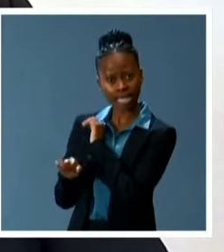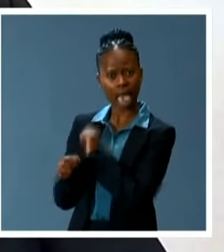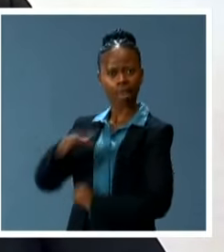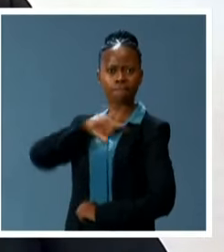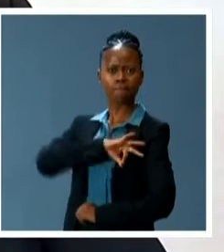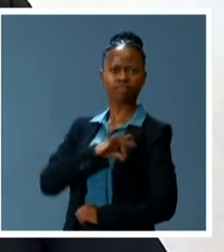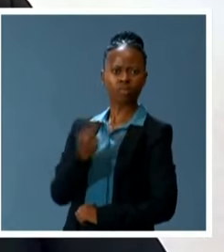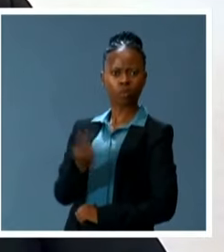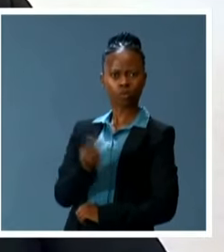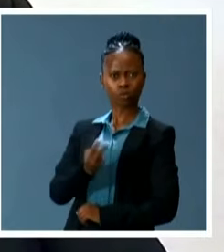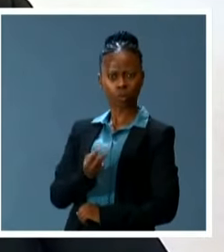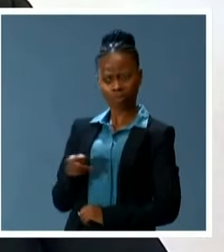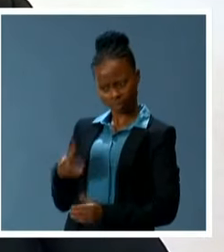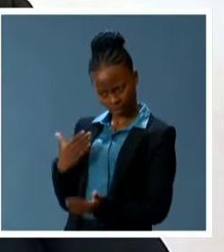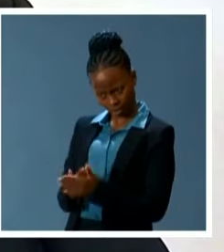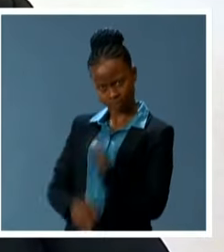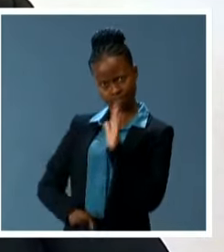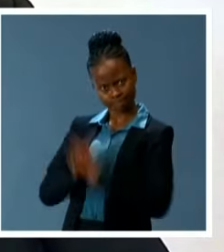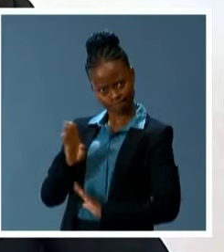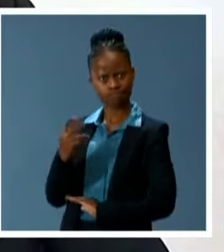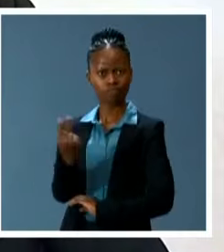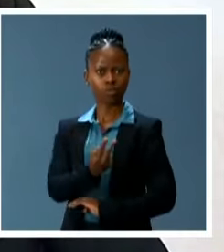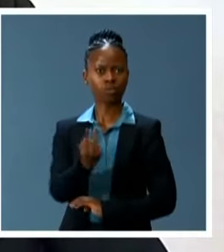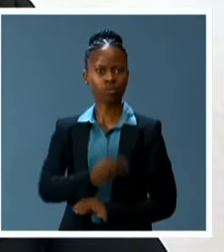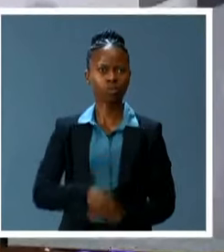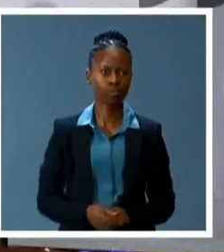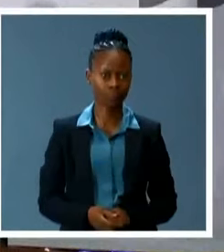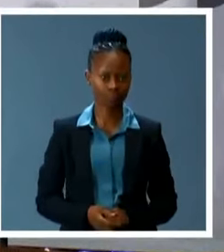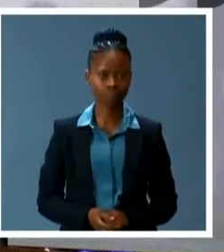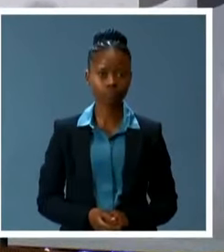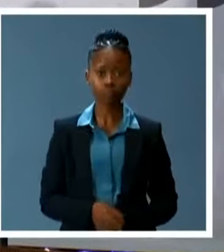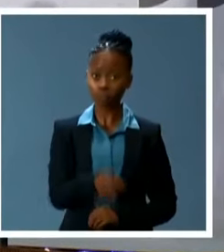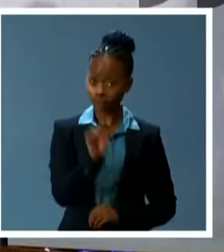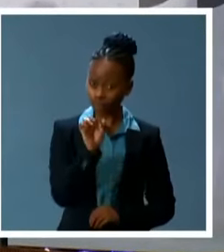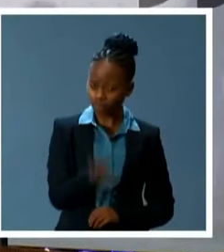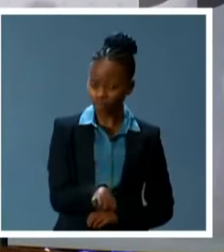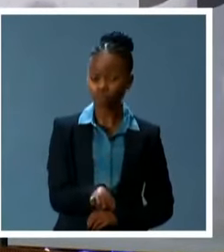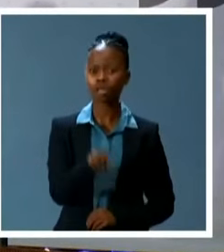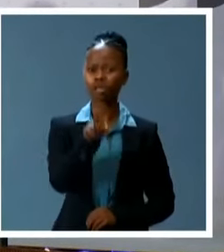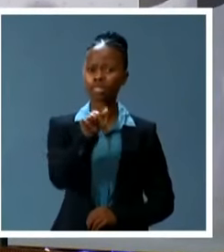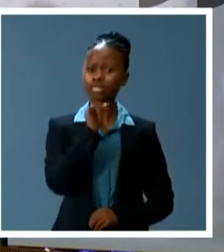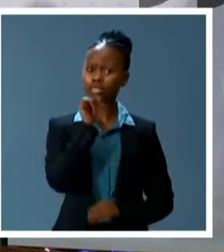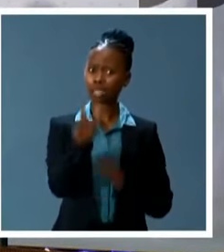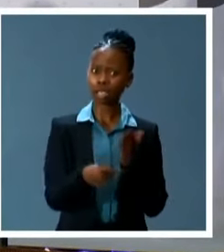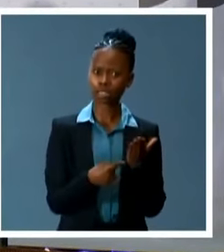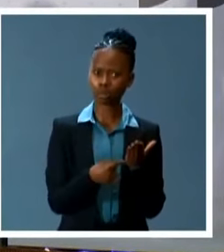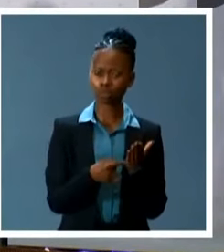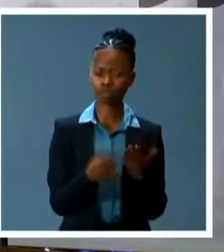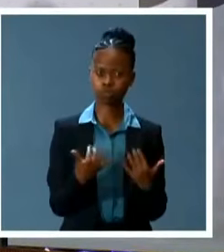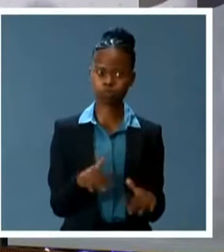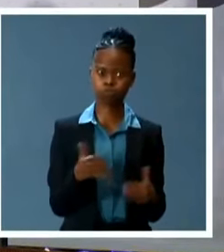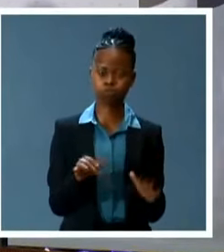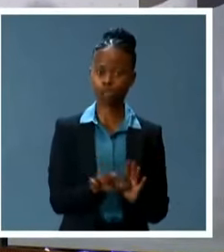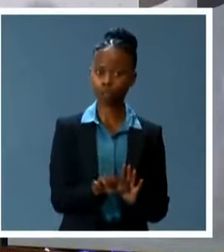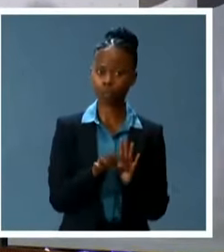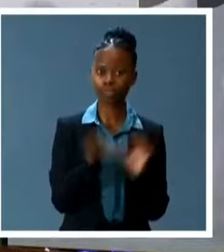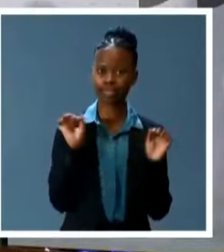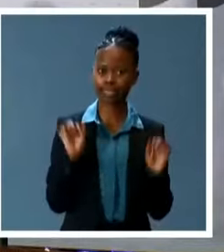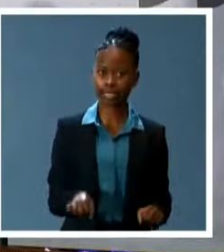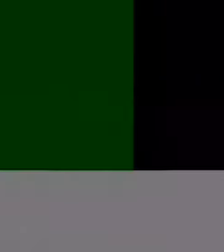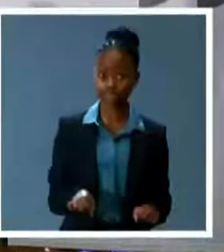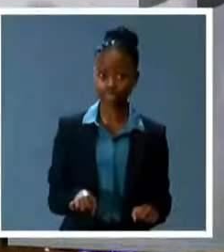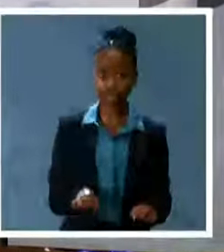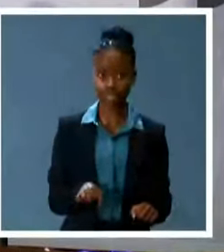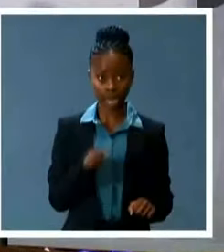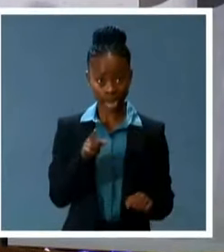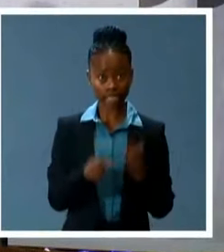benefits of the digital economy and the digital society. Yeah. You mentioned the importance of technology, SG, as something that can either reinforce